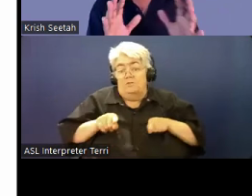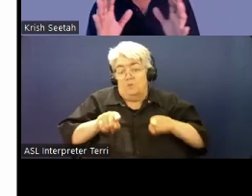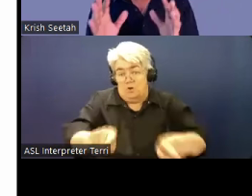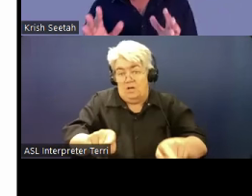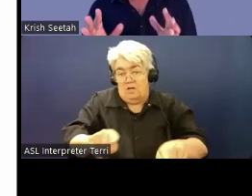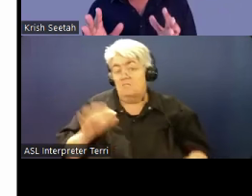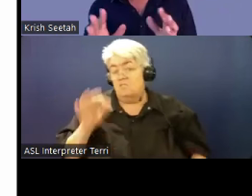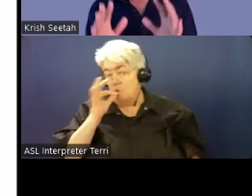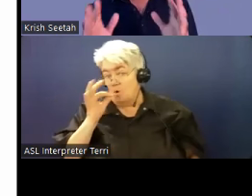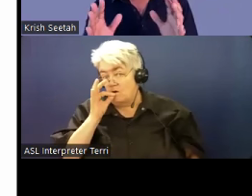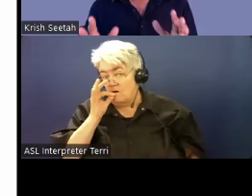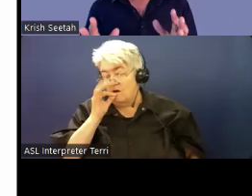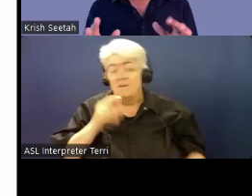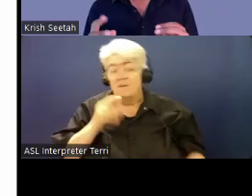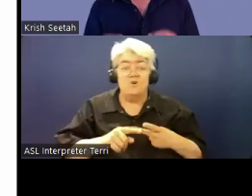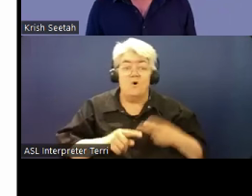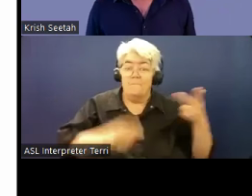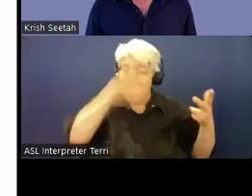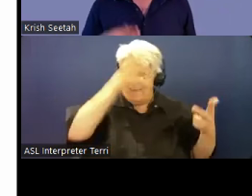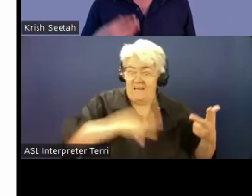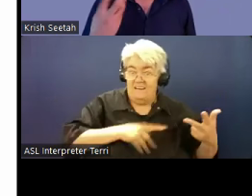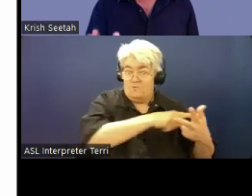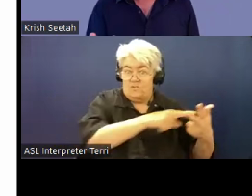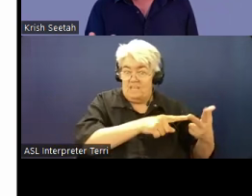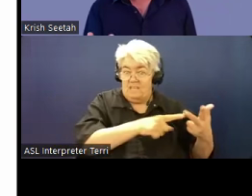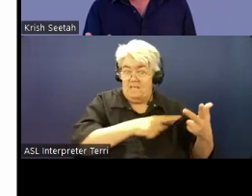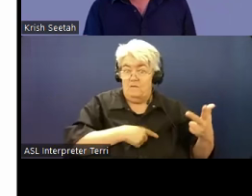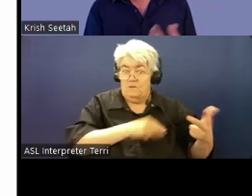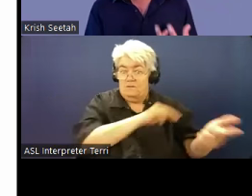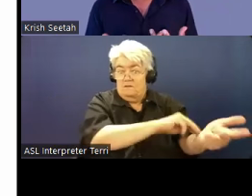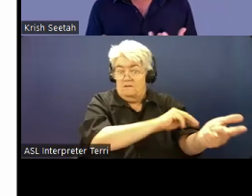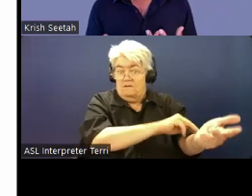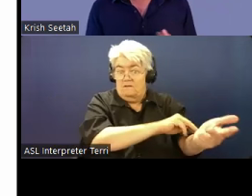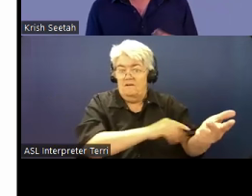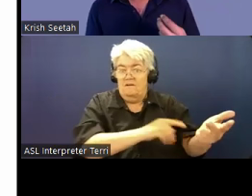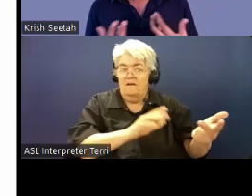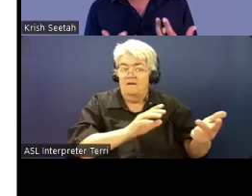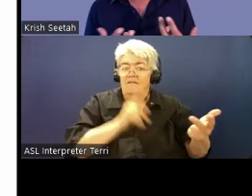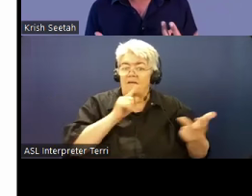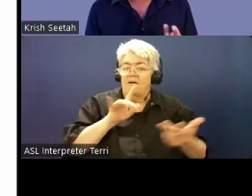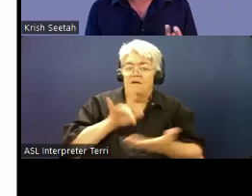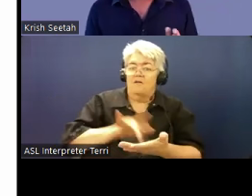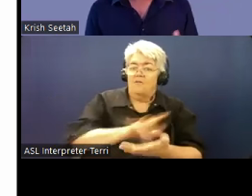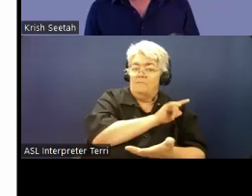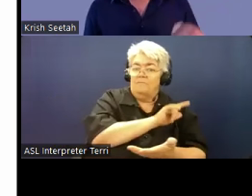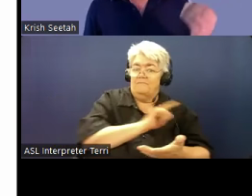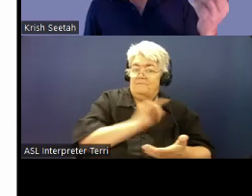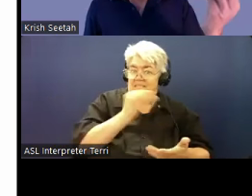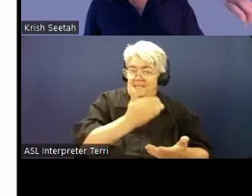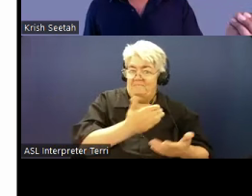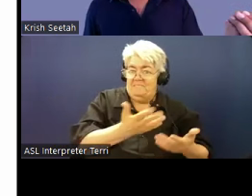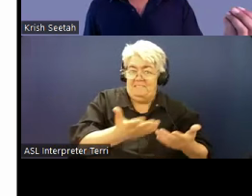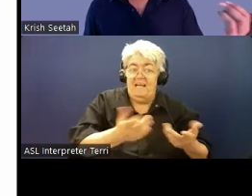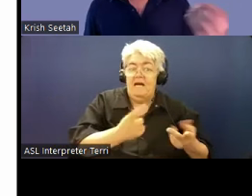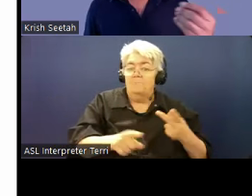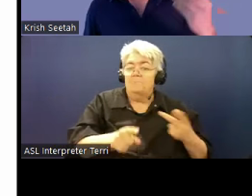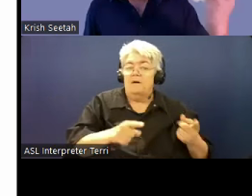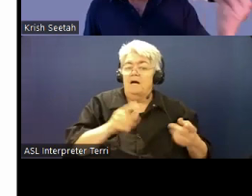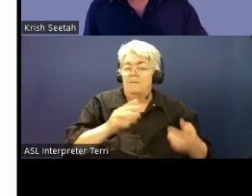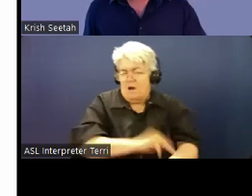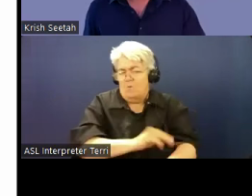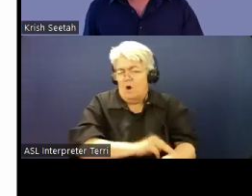by these three males, these three men, to deal with their own personal health problem, pain, this was also,